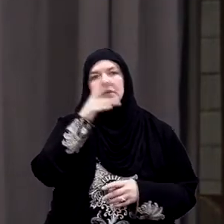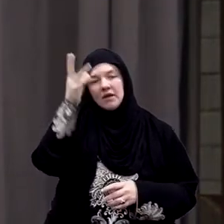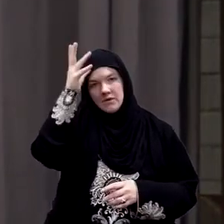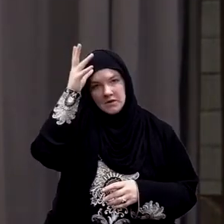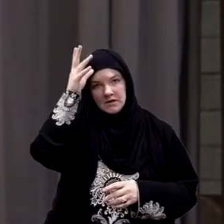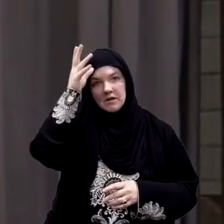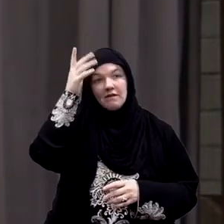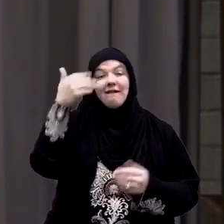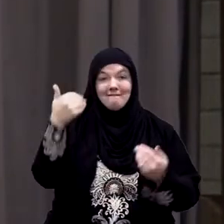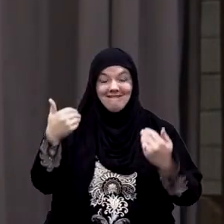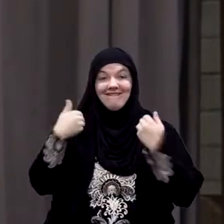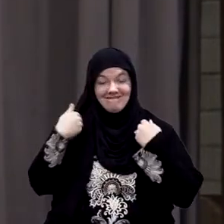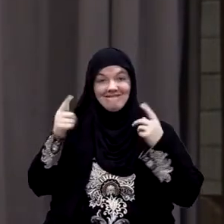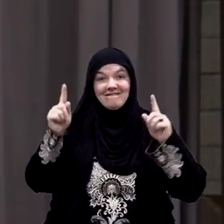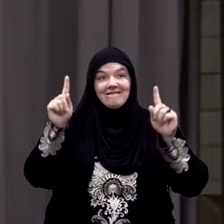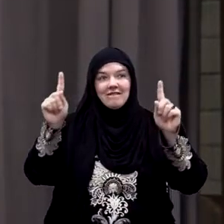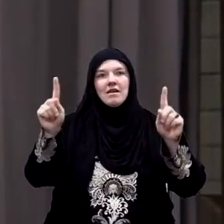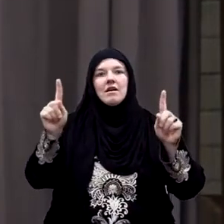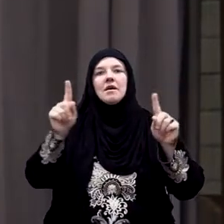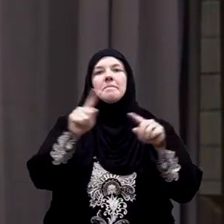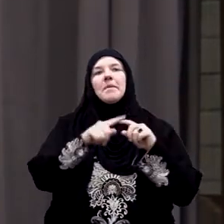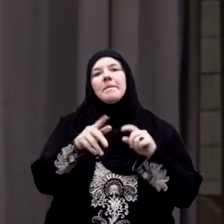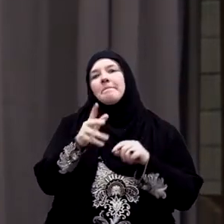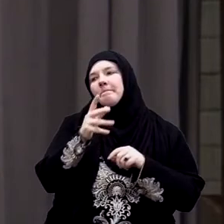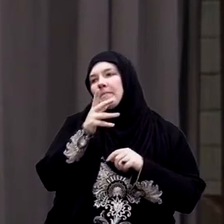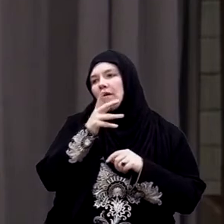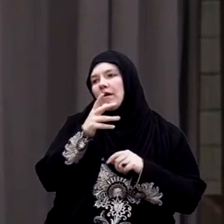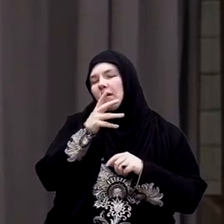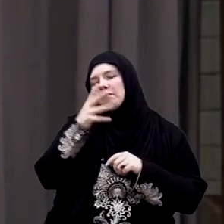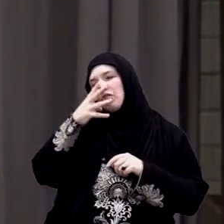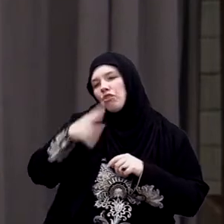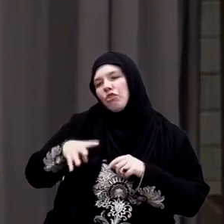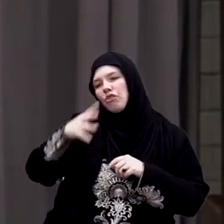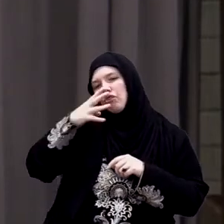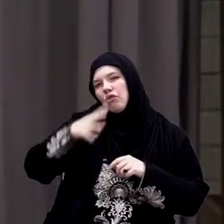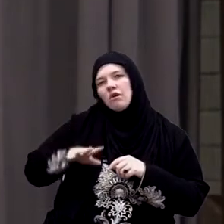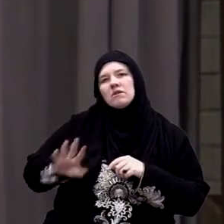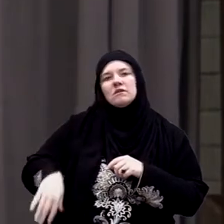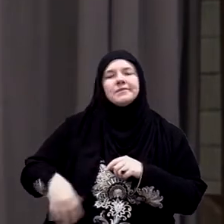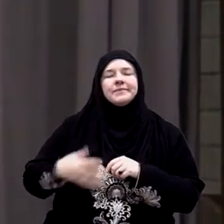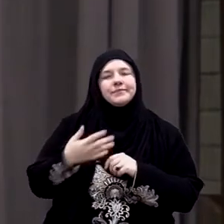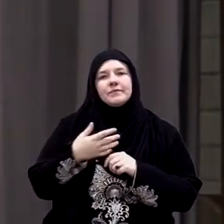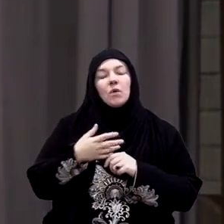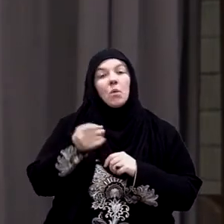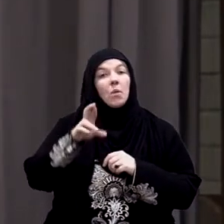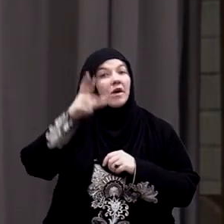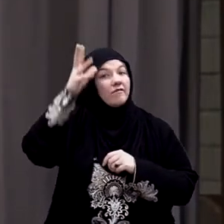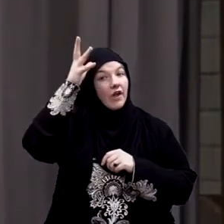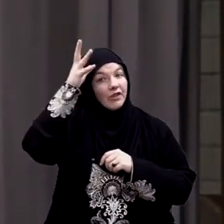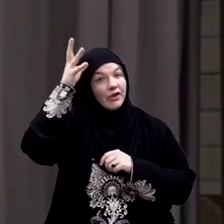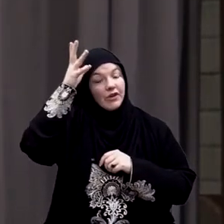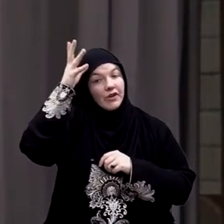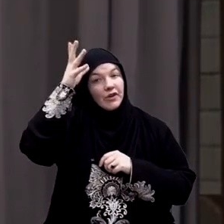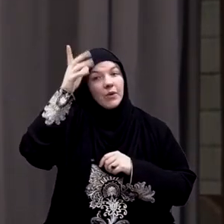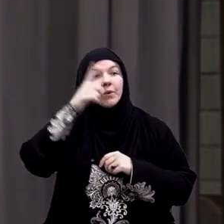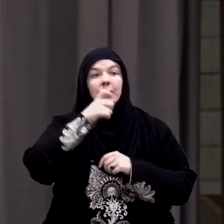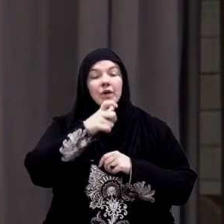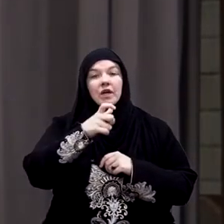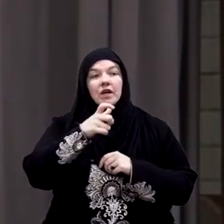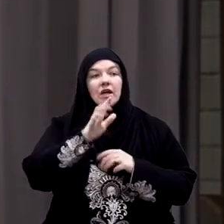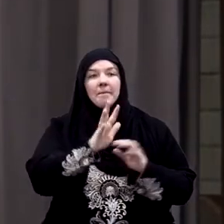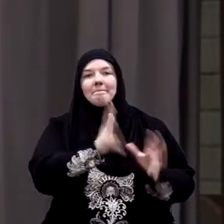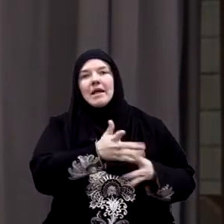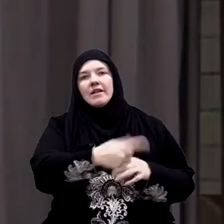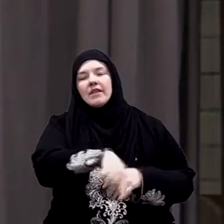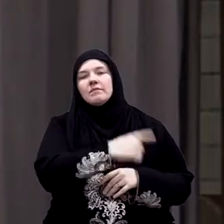up with a mother that has neglected her duty, or a father who abandoned